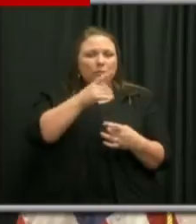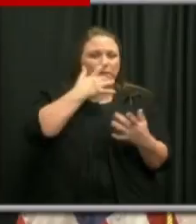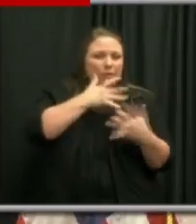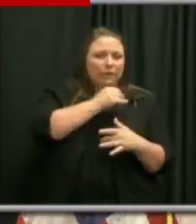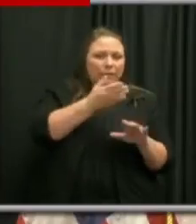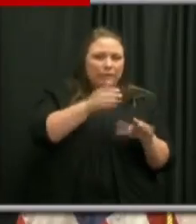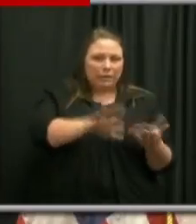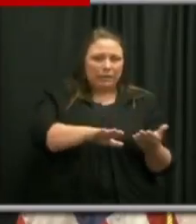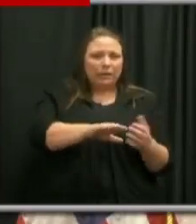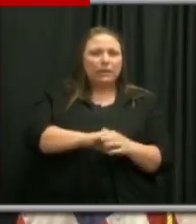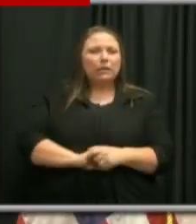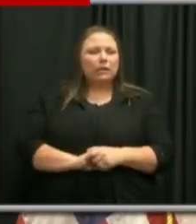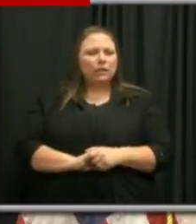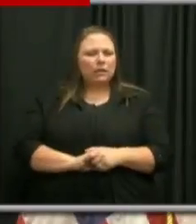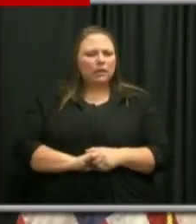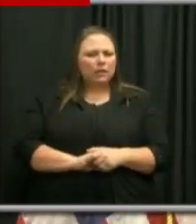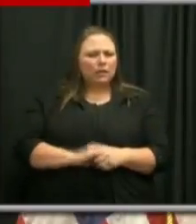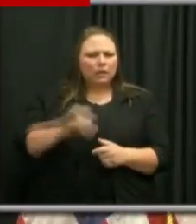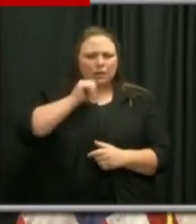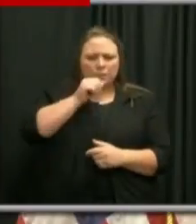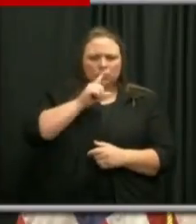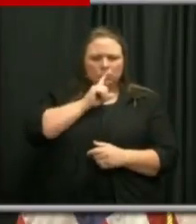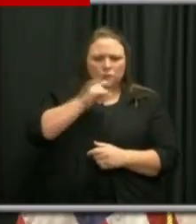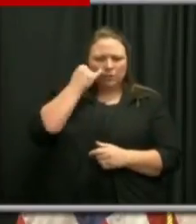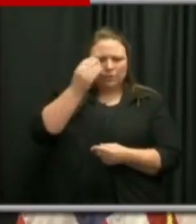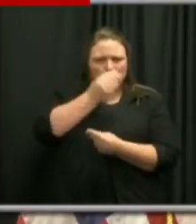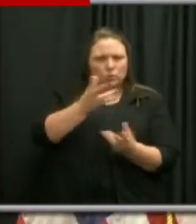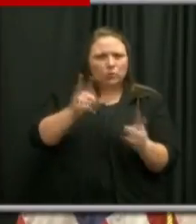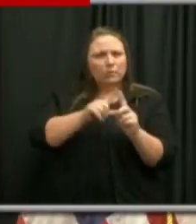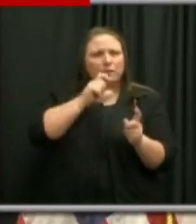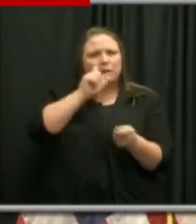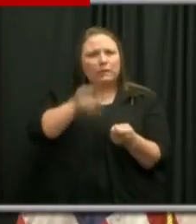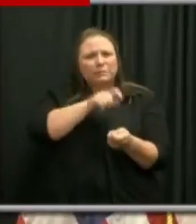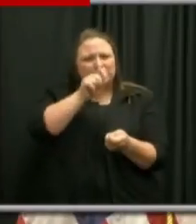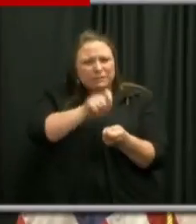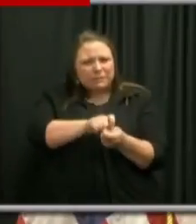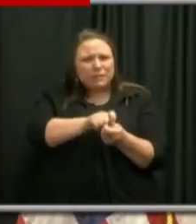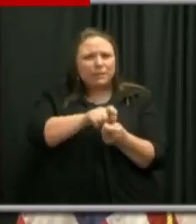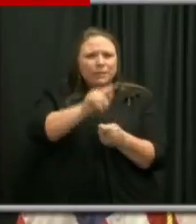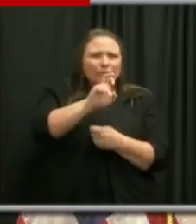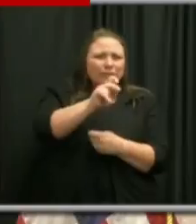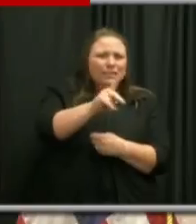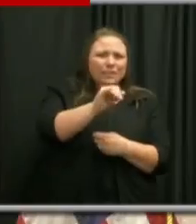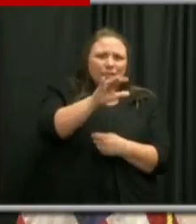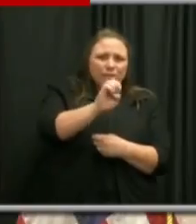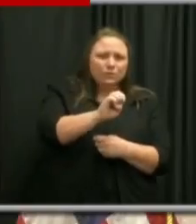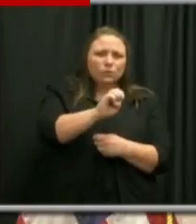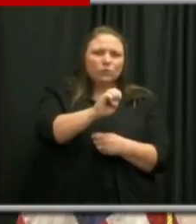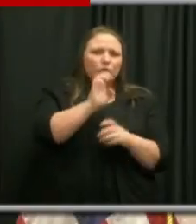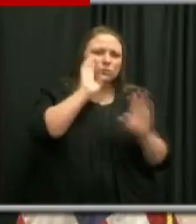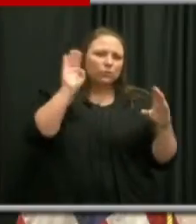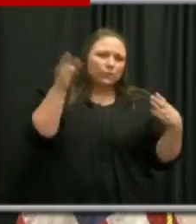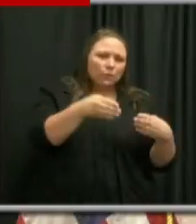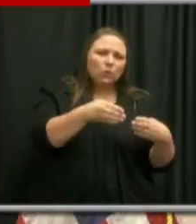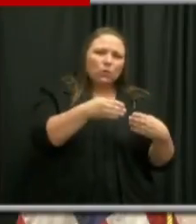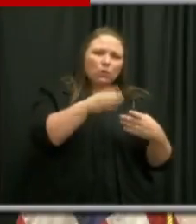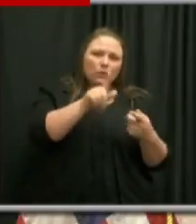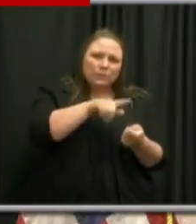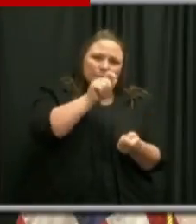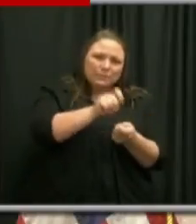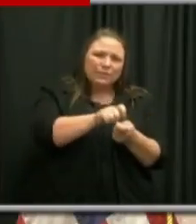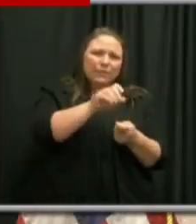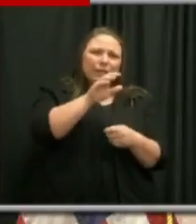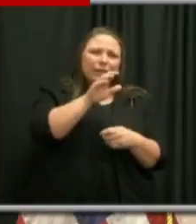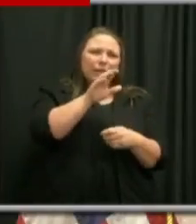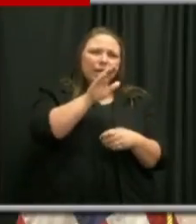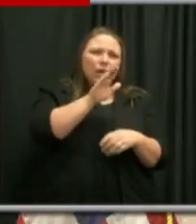know if I said this, I apologize. There's not a specific task force or so forth to look at the exact disparity number